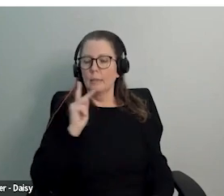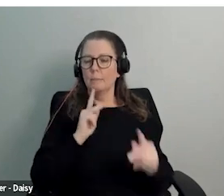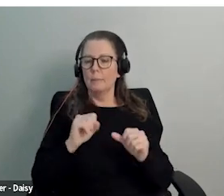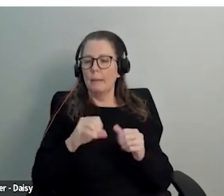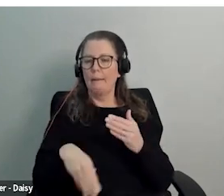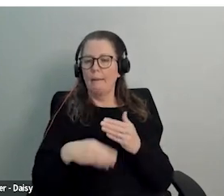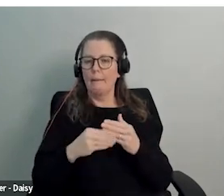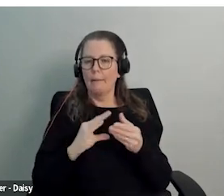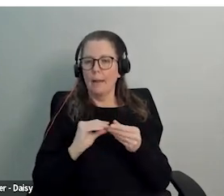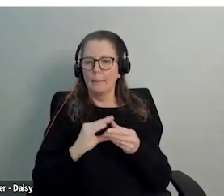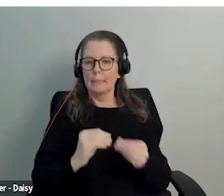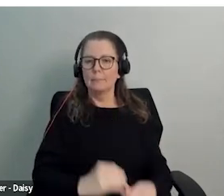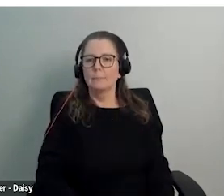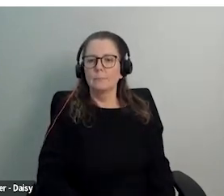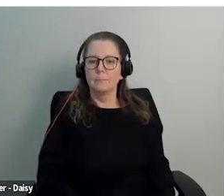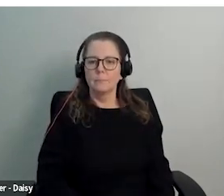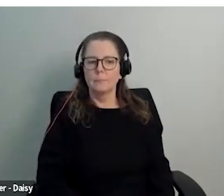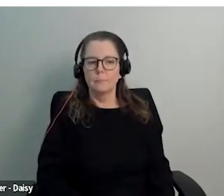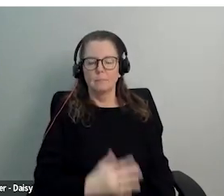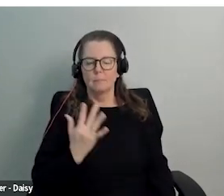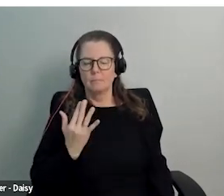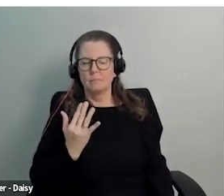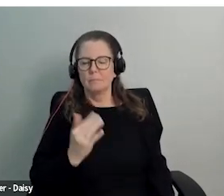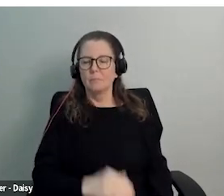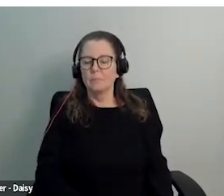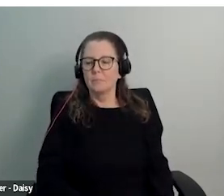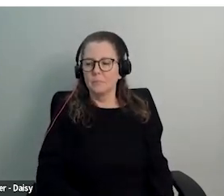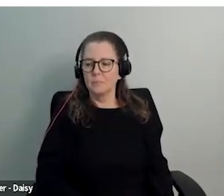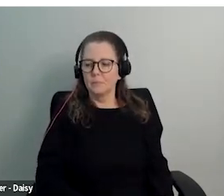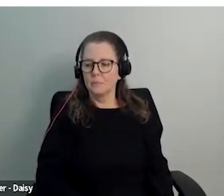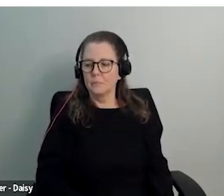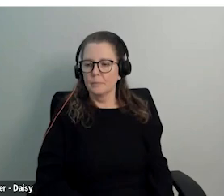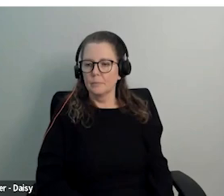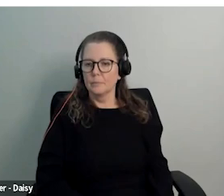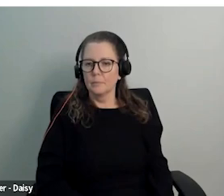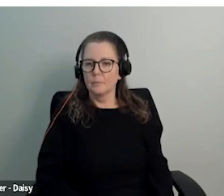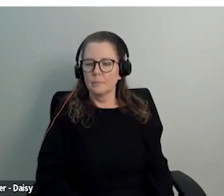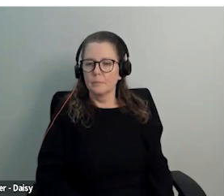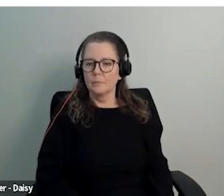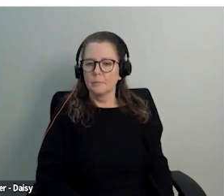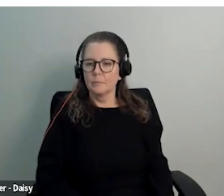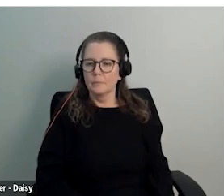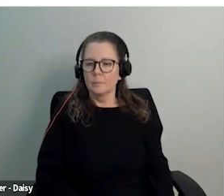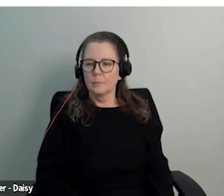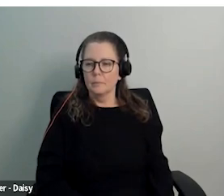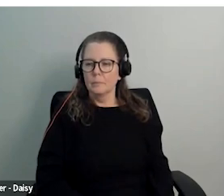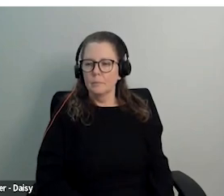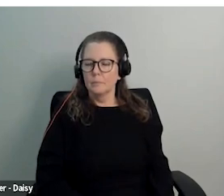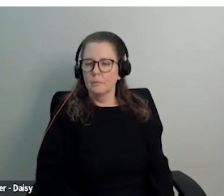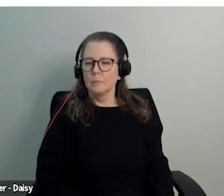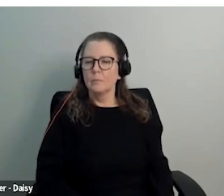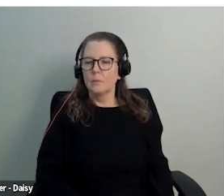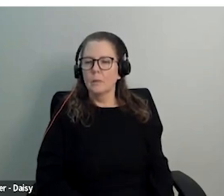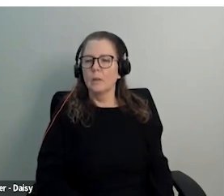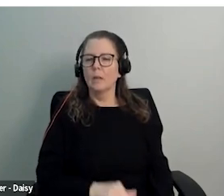comments in the chat. Hold on, just give us one moment. In the meantime, I know that a question